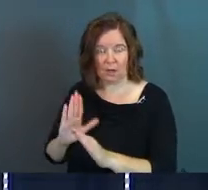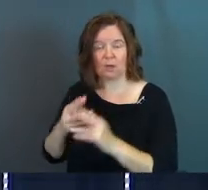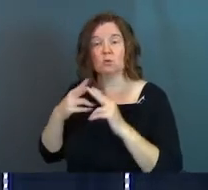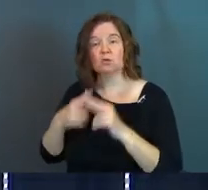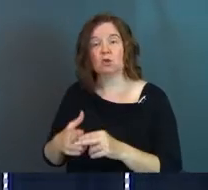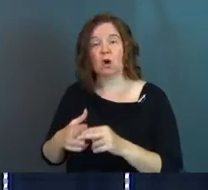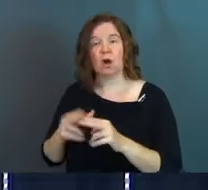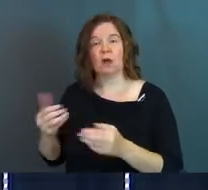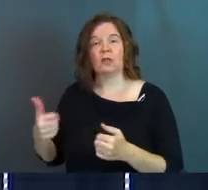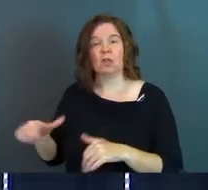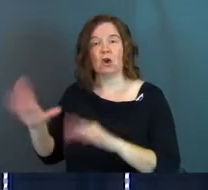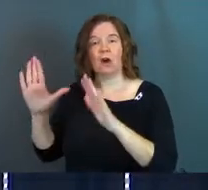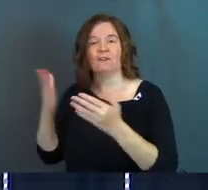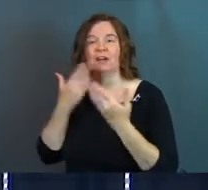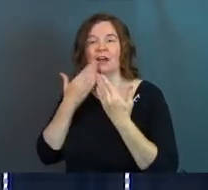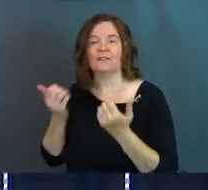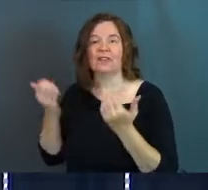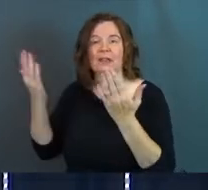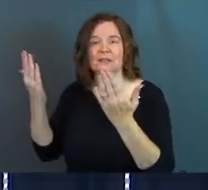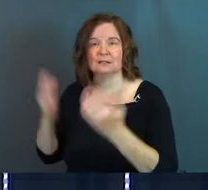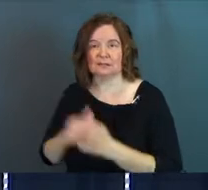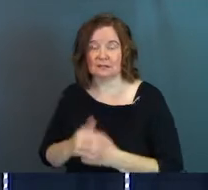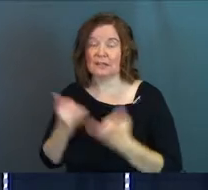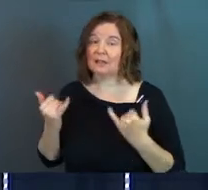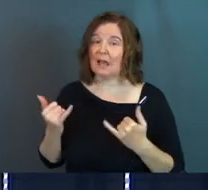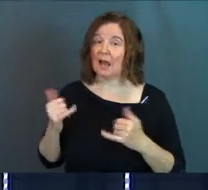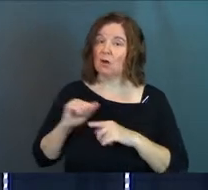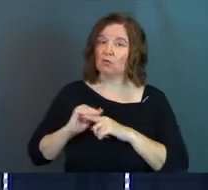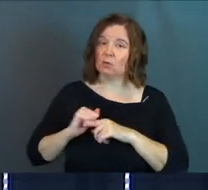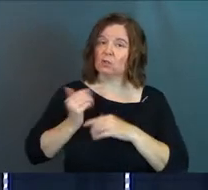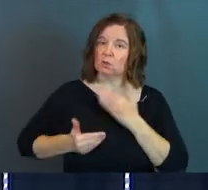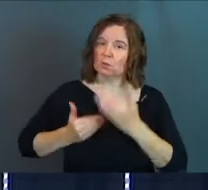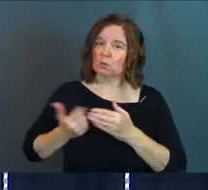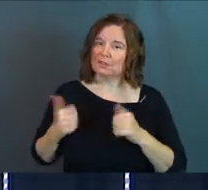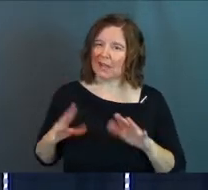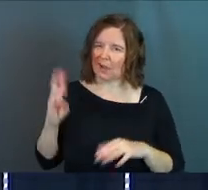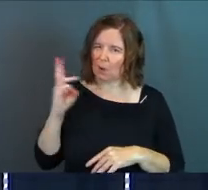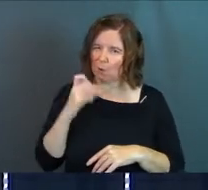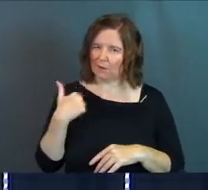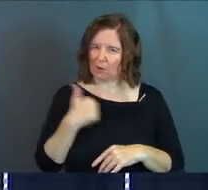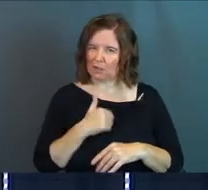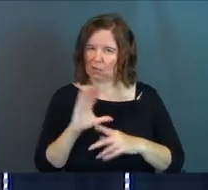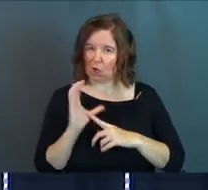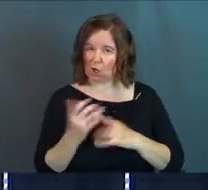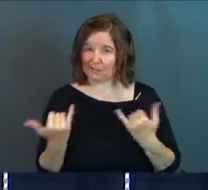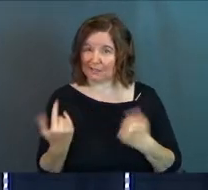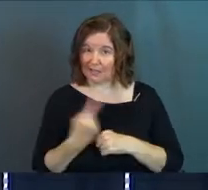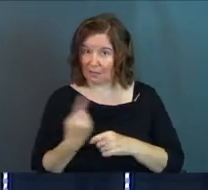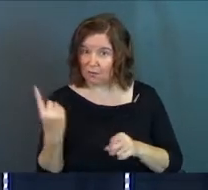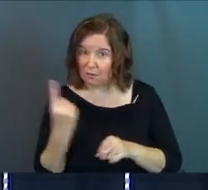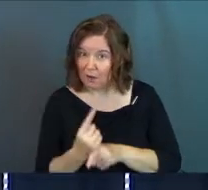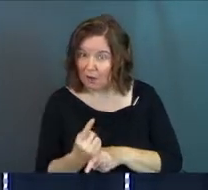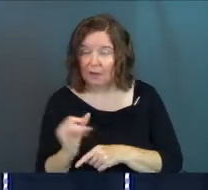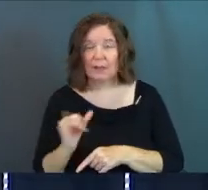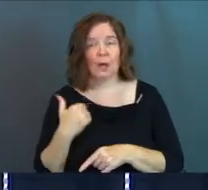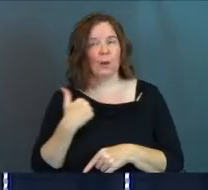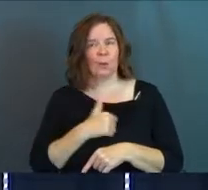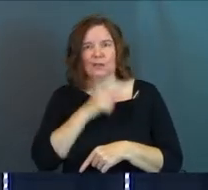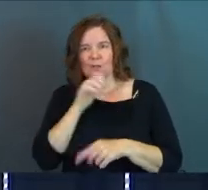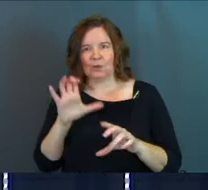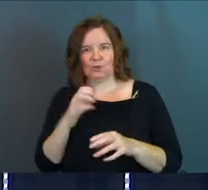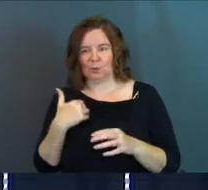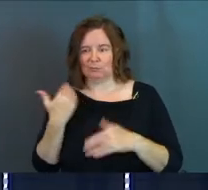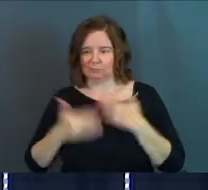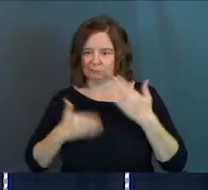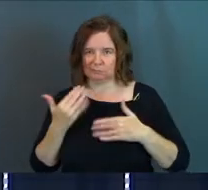it was called the offering of thanks. Now, ritual sacrifices are kind of weird for us in our culture today, right? Like, we don't do